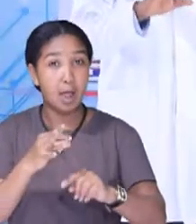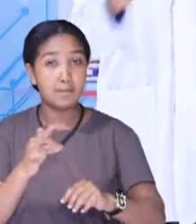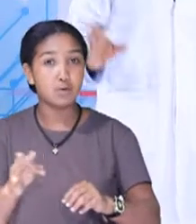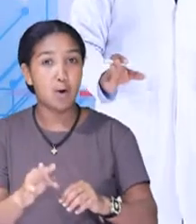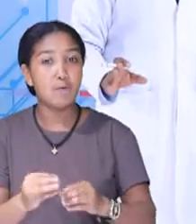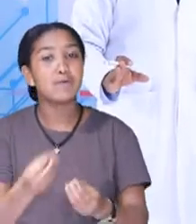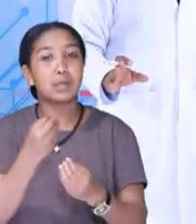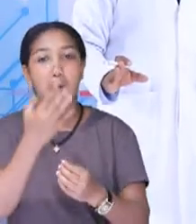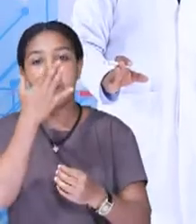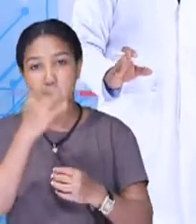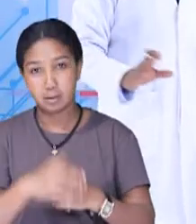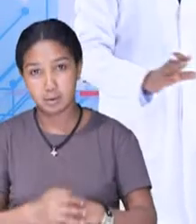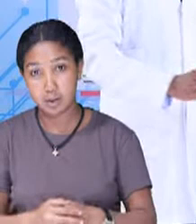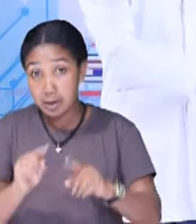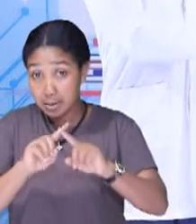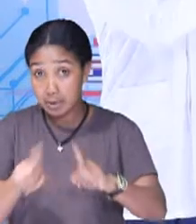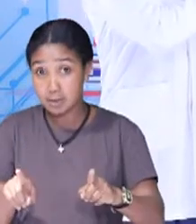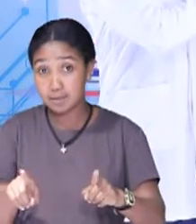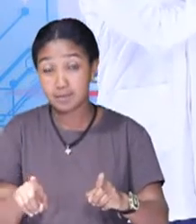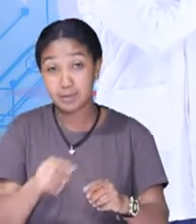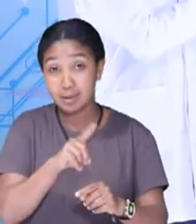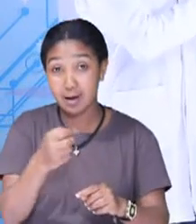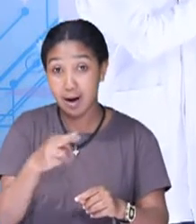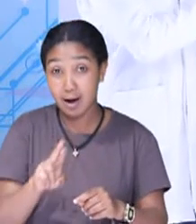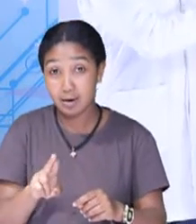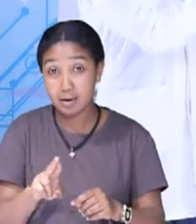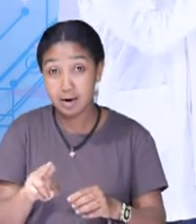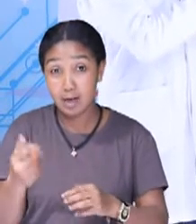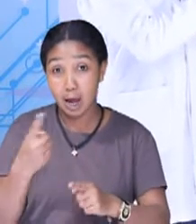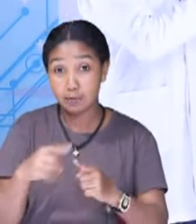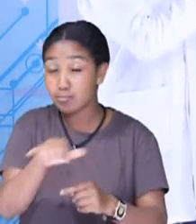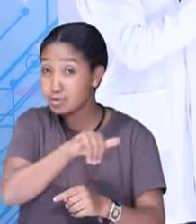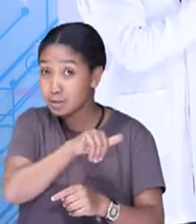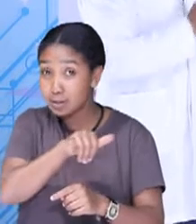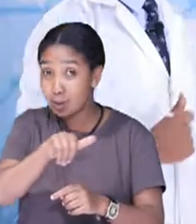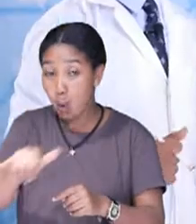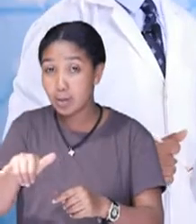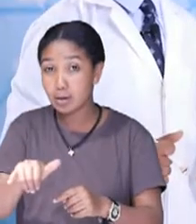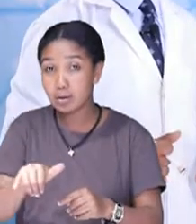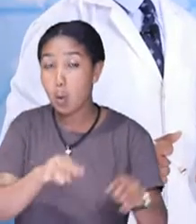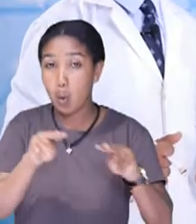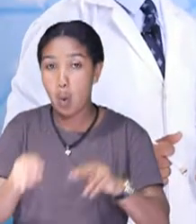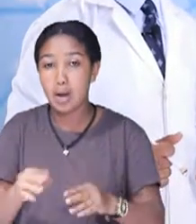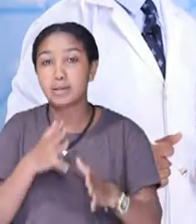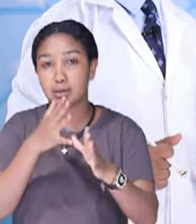of feeding habits, but they are arised from common ancestor.